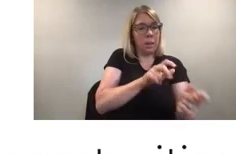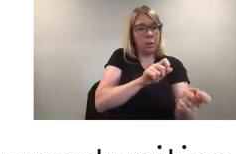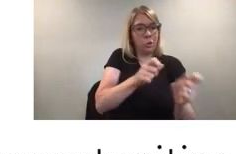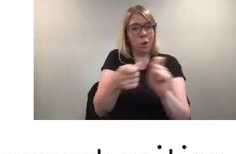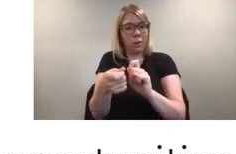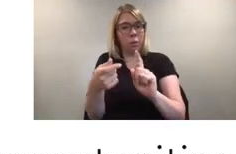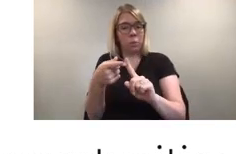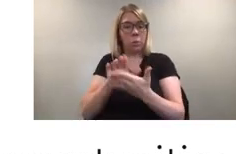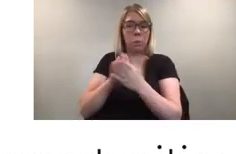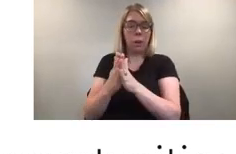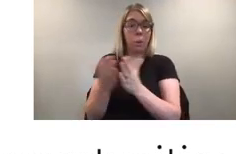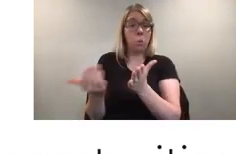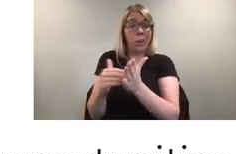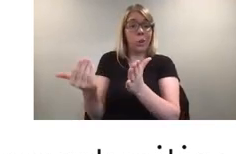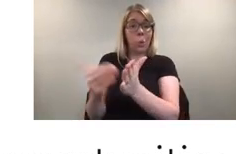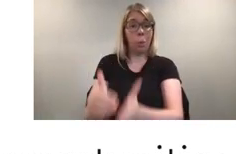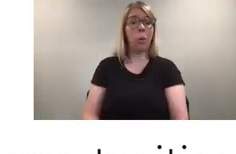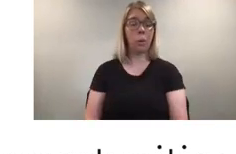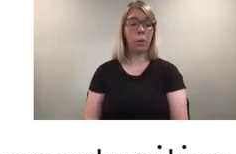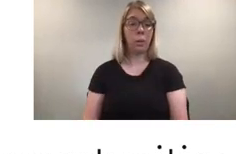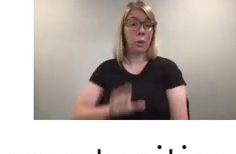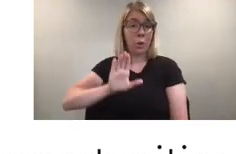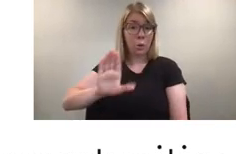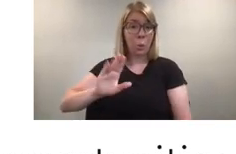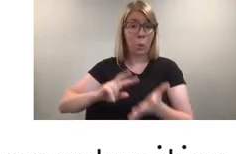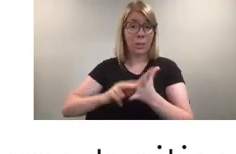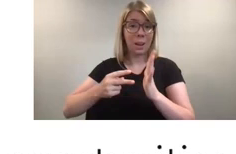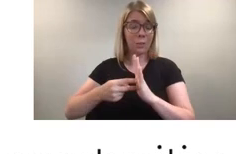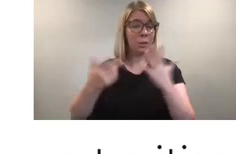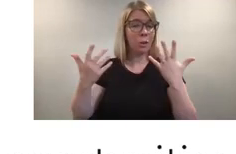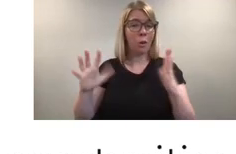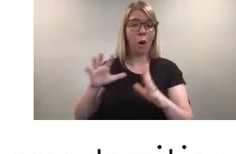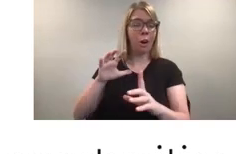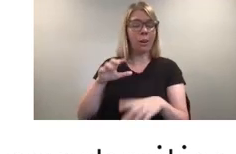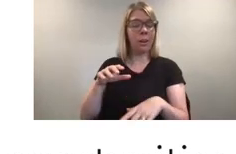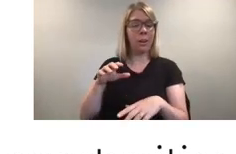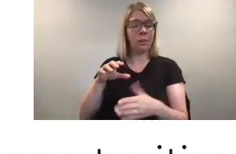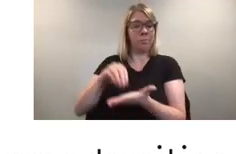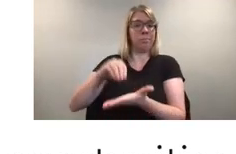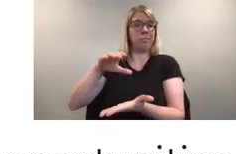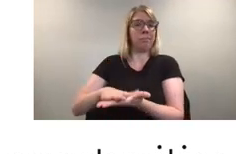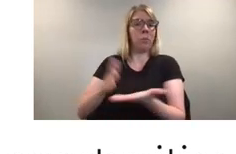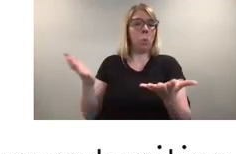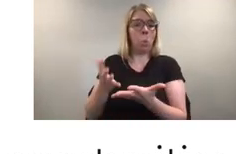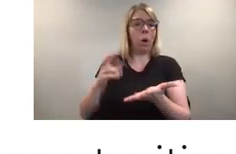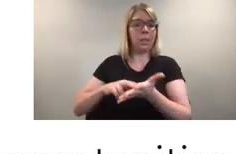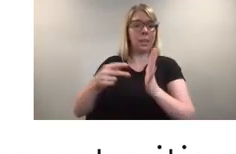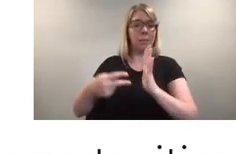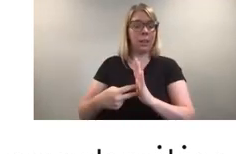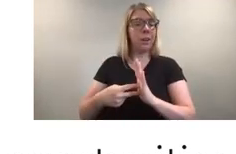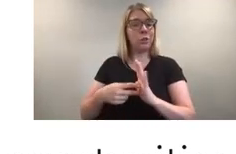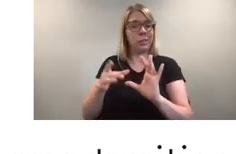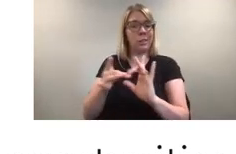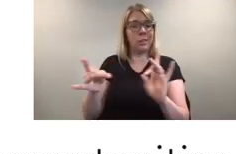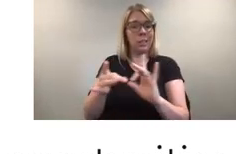in your own definitions of renewable assignments, you've really captured what these definitions are saying. So they're providing outside value,